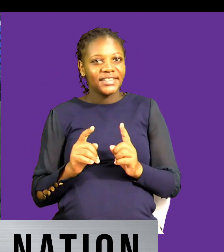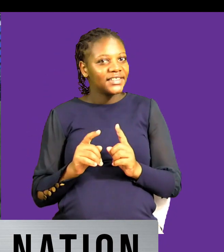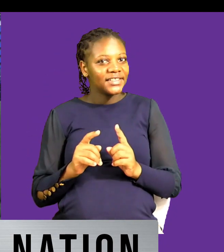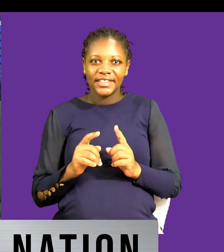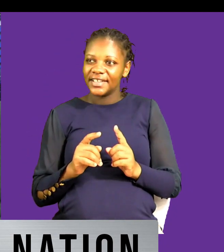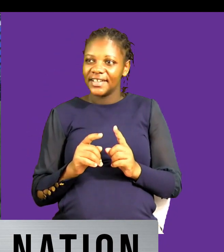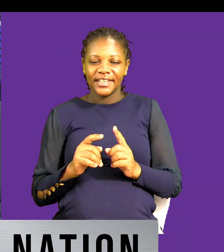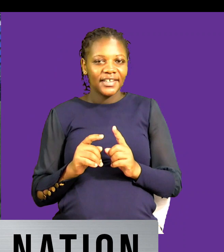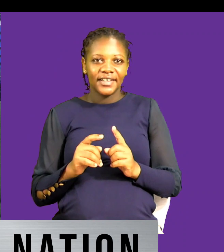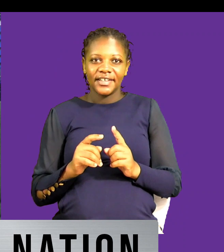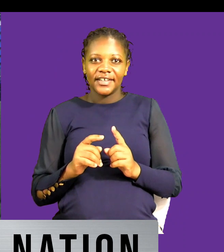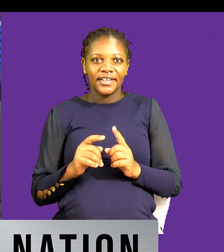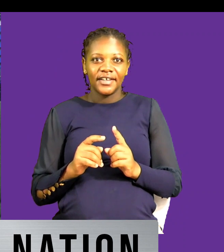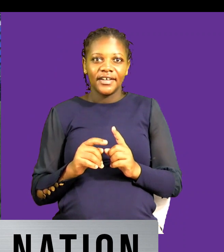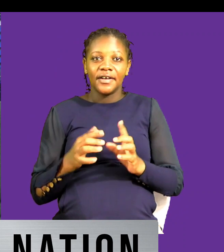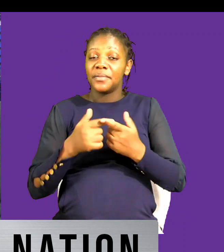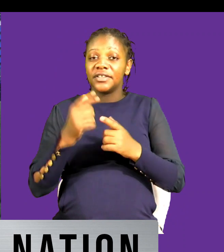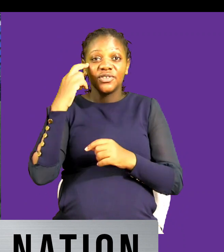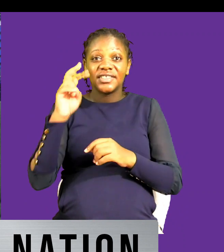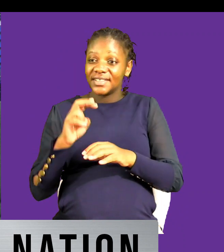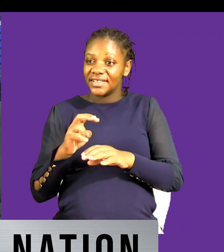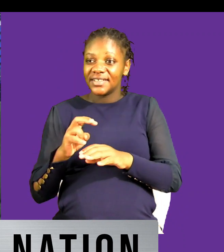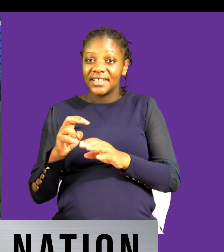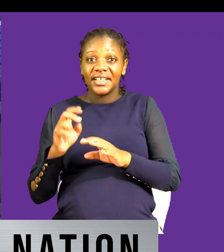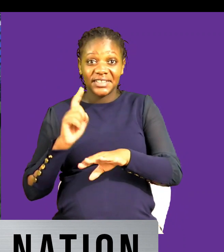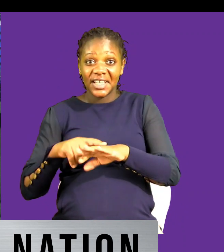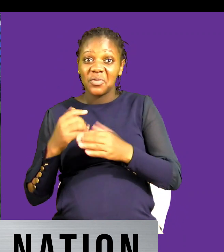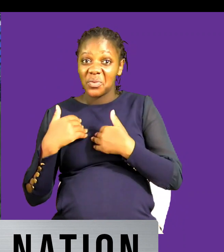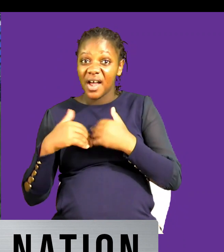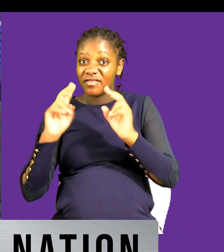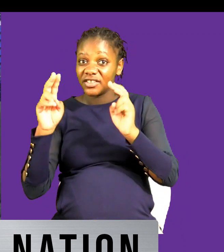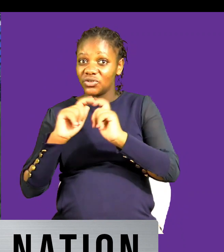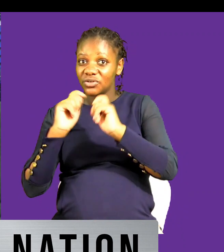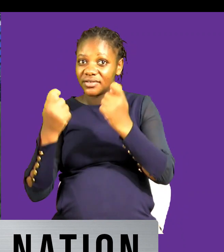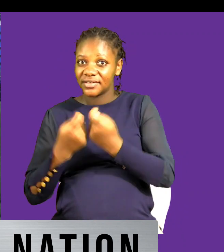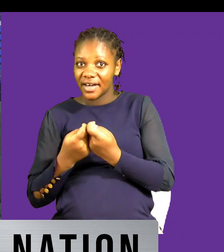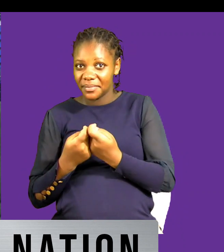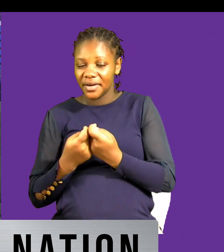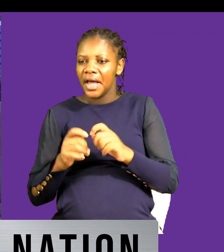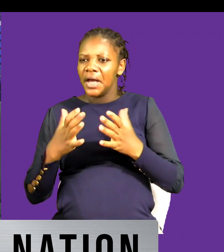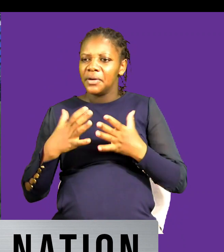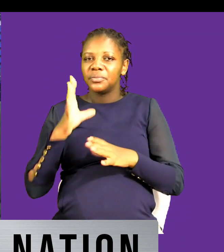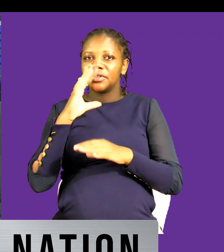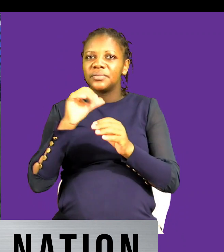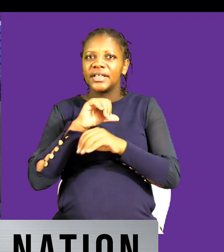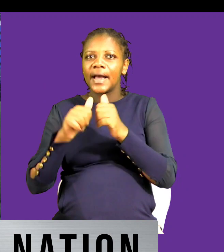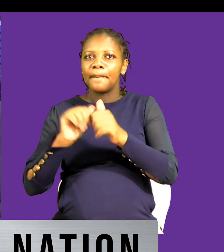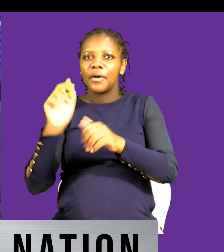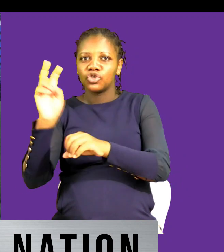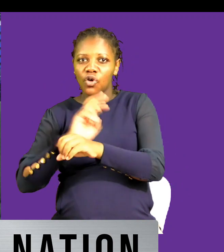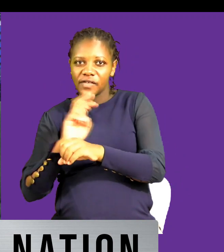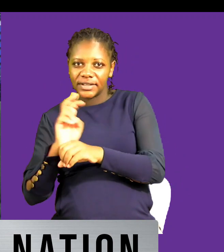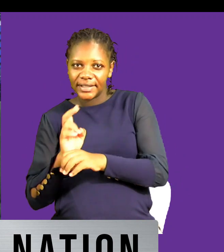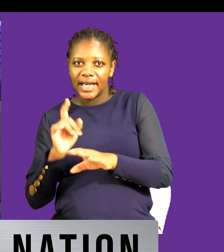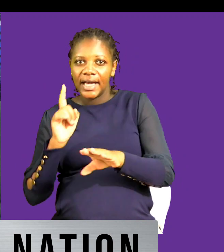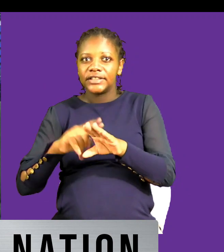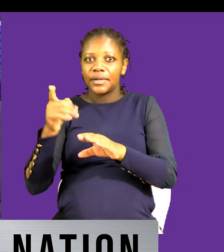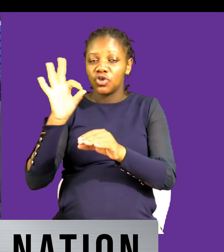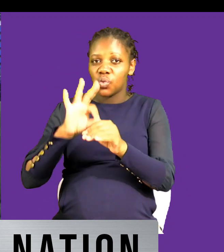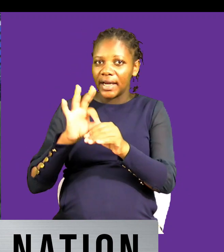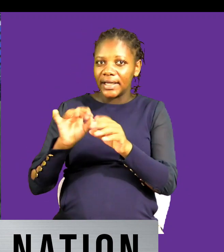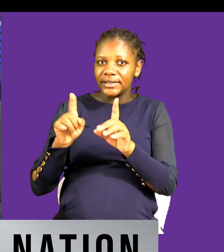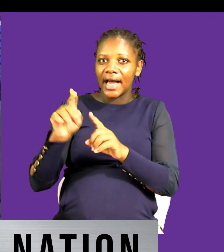deeper when it gets into tribe. Because you see, the question must be talking about oversight. When you are elected as